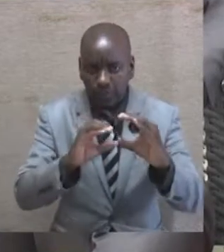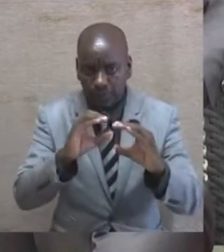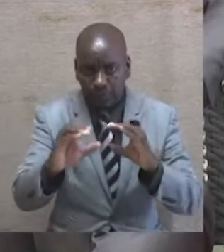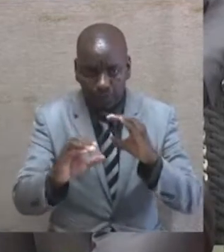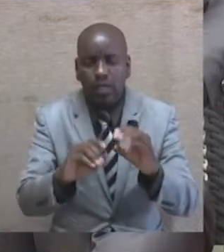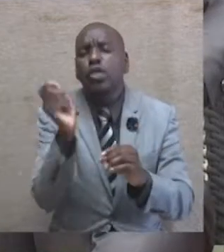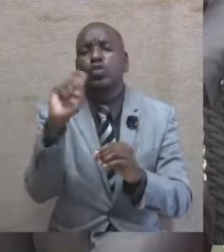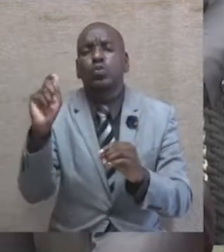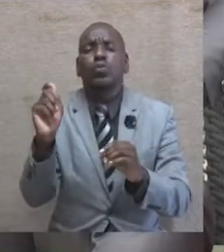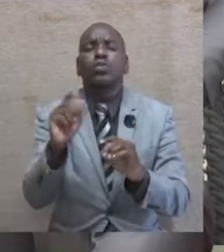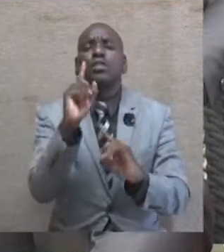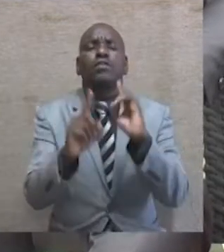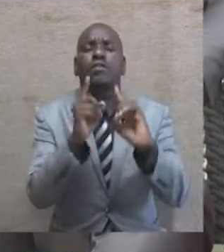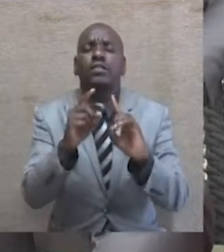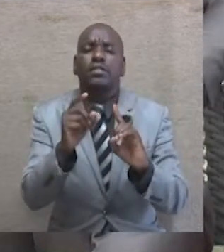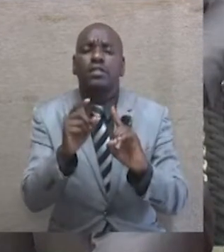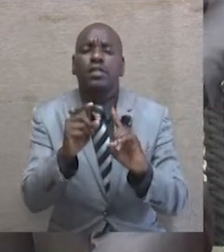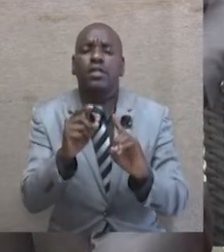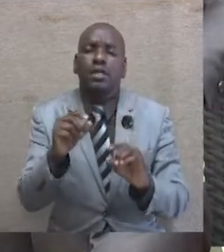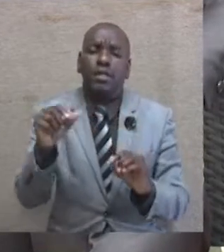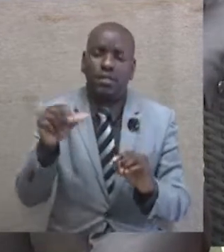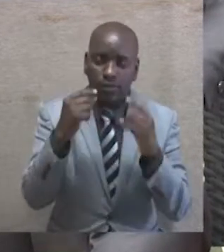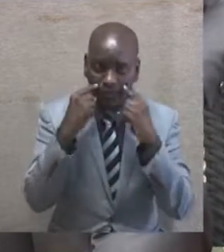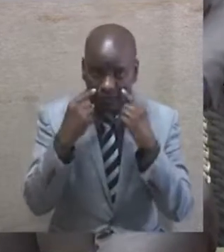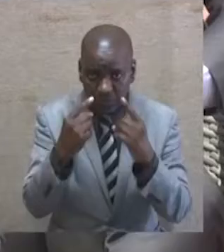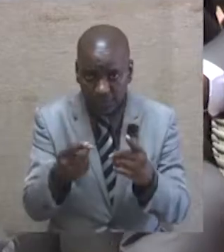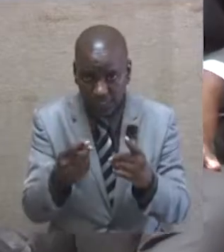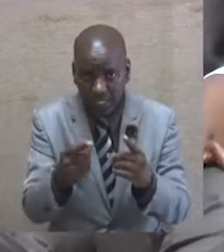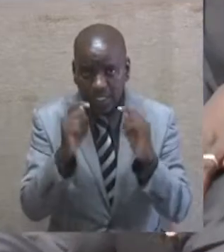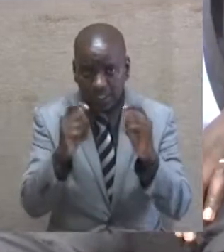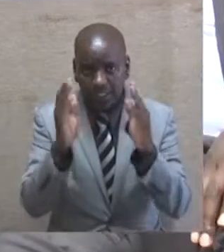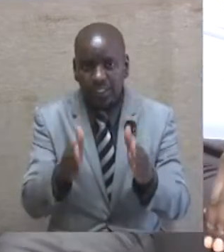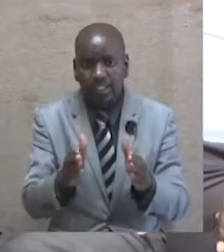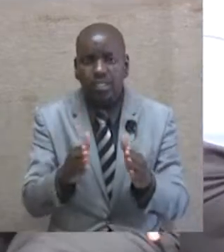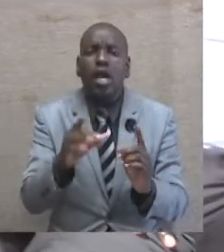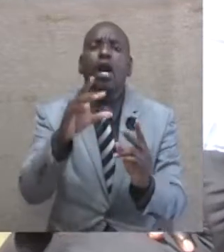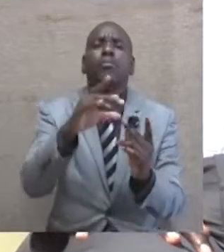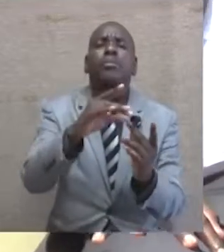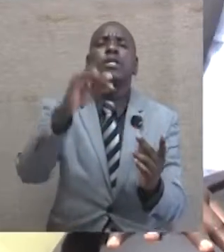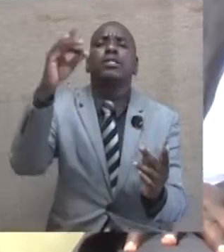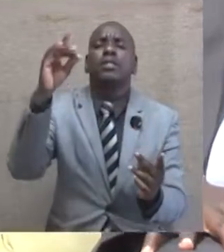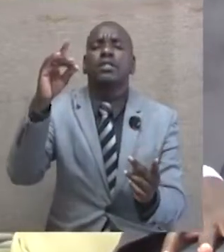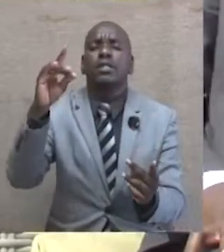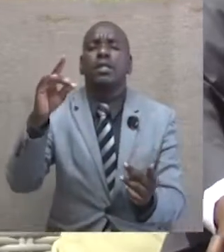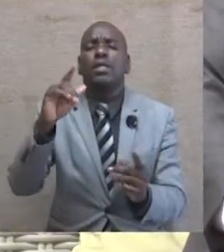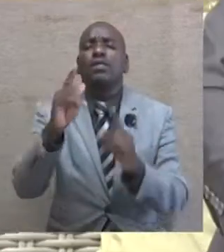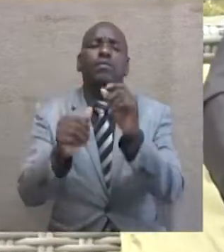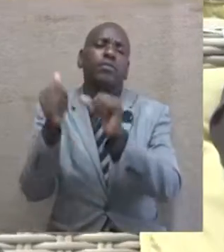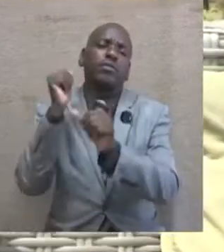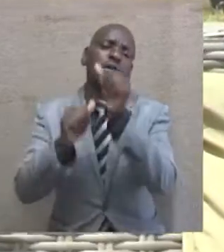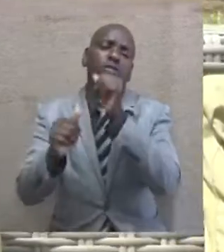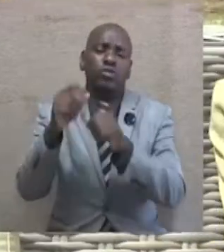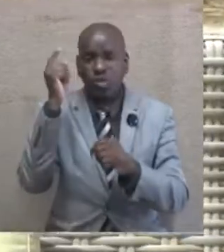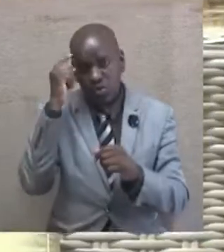and counseling. In some schools, unfortunately, I've seen teachers being just picked because maybe they've